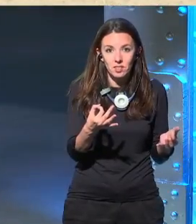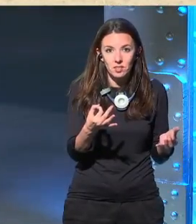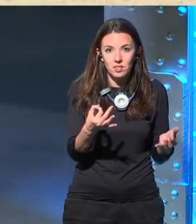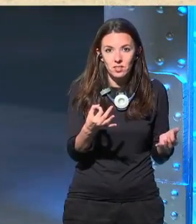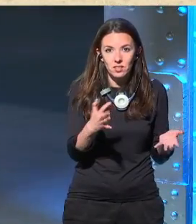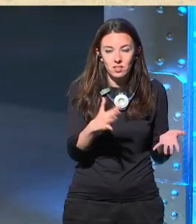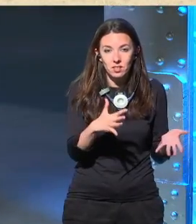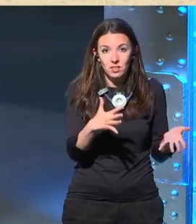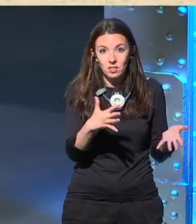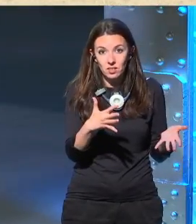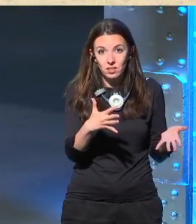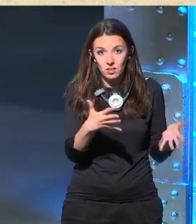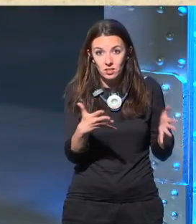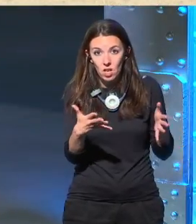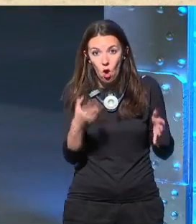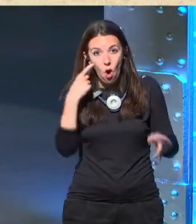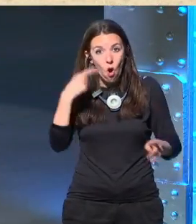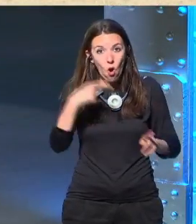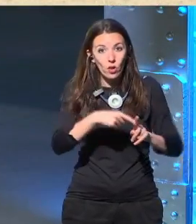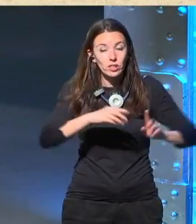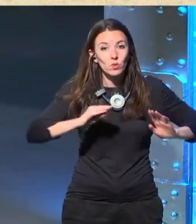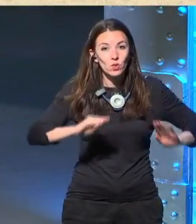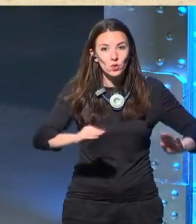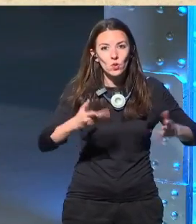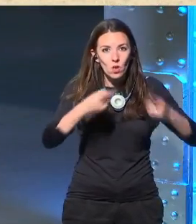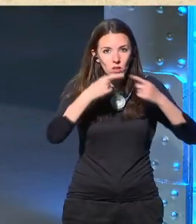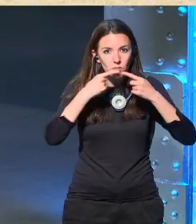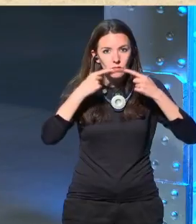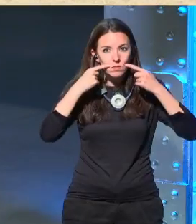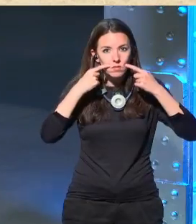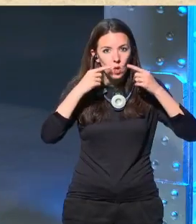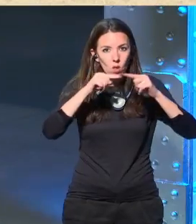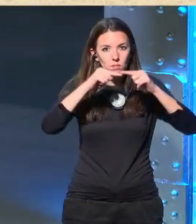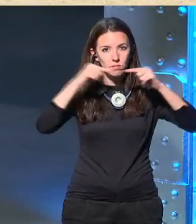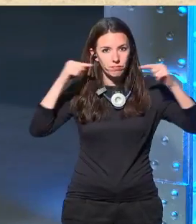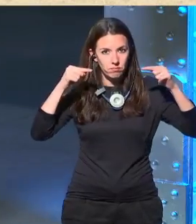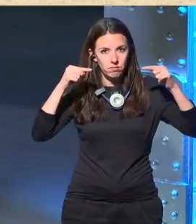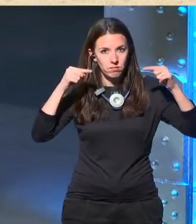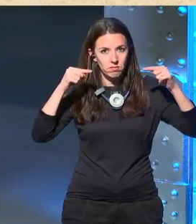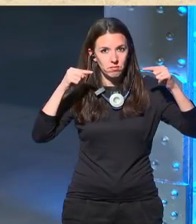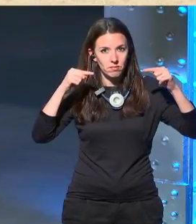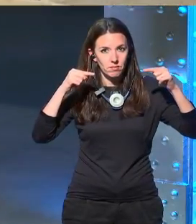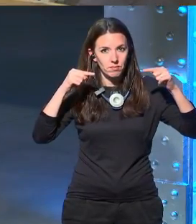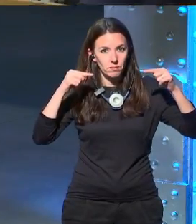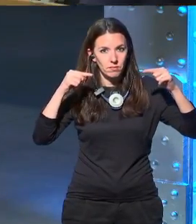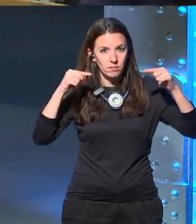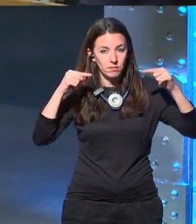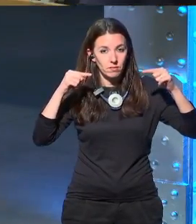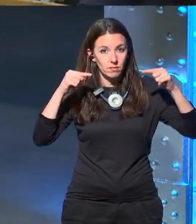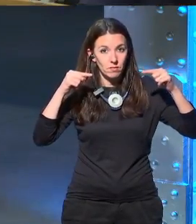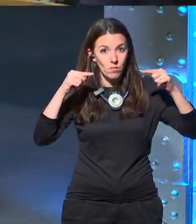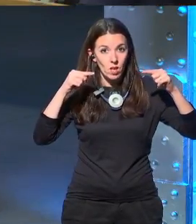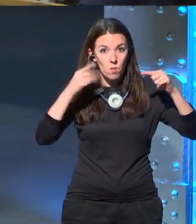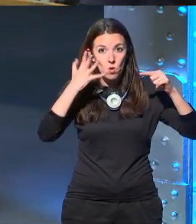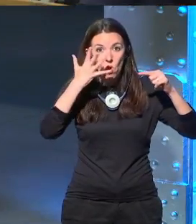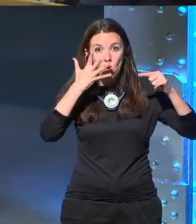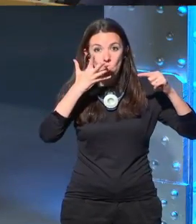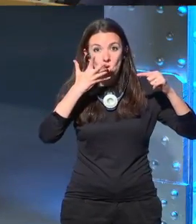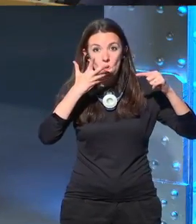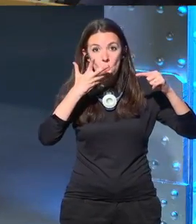straight. She's not smiling. But the colors and shadows turn up. For 16 years, he did layer after